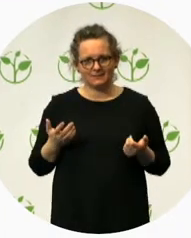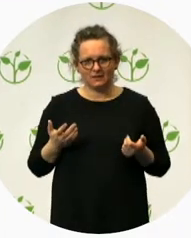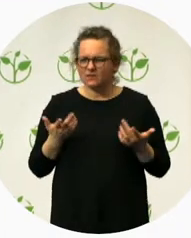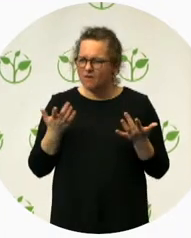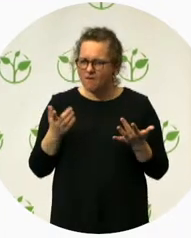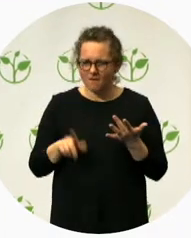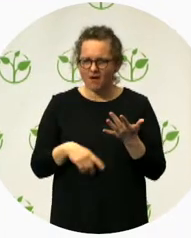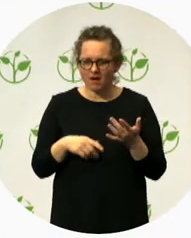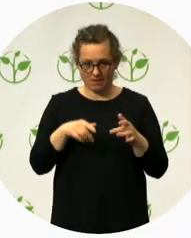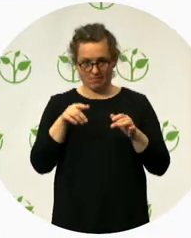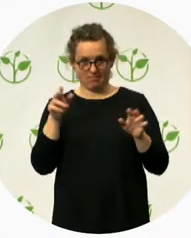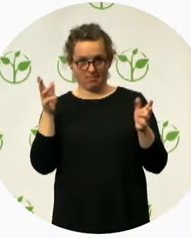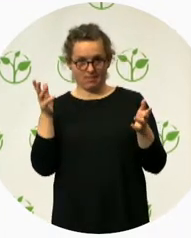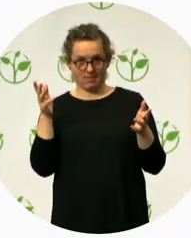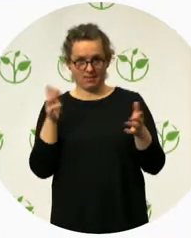row.